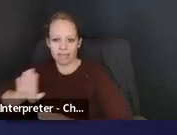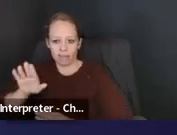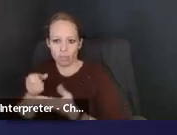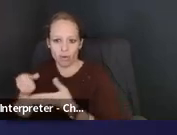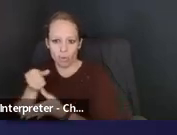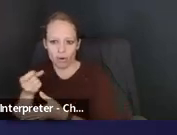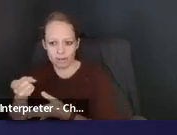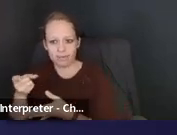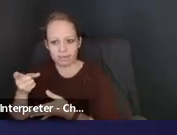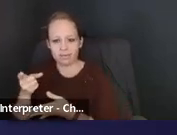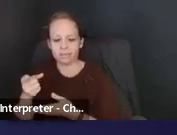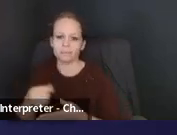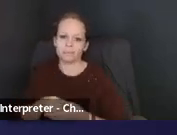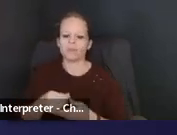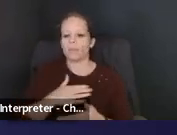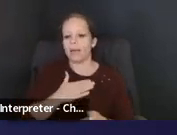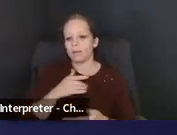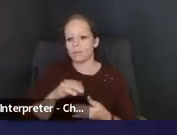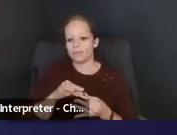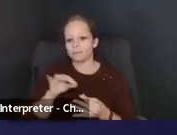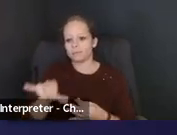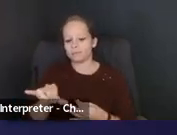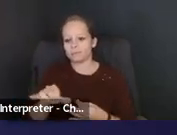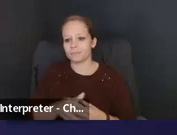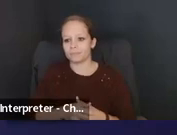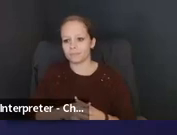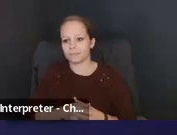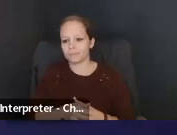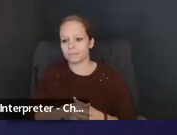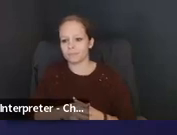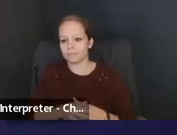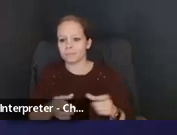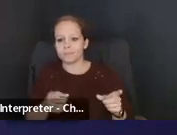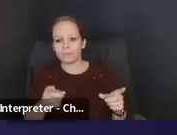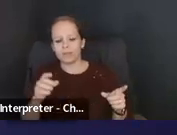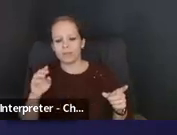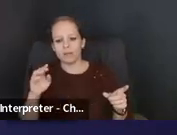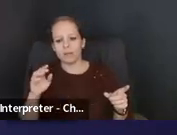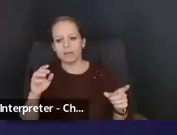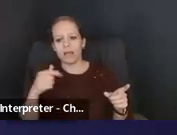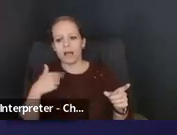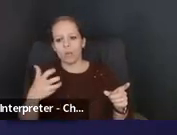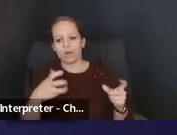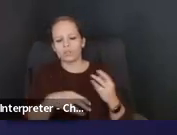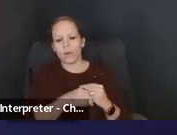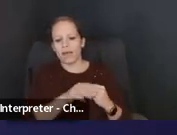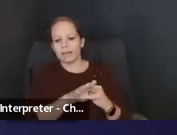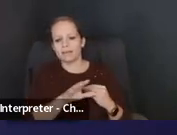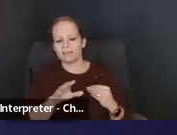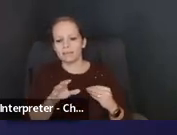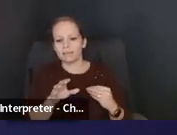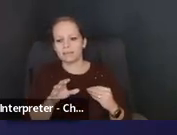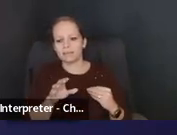agency. So I'm glad you mentioned that. And Dr. Gooden, I hadn't forgotten about you. Just real quick, Dr. Romero,